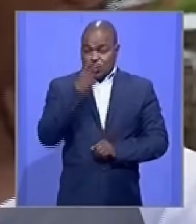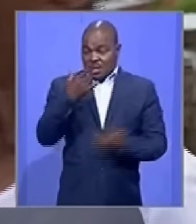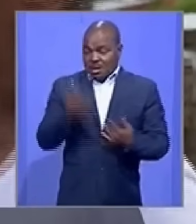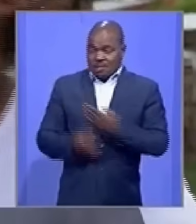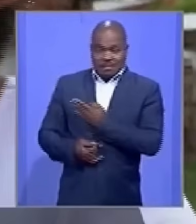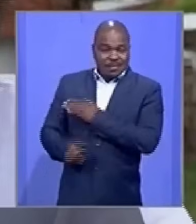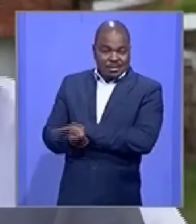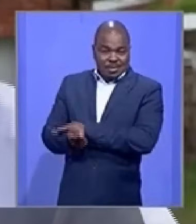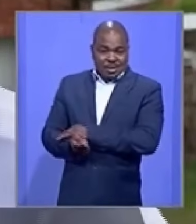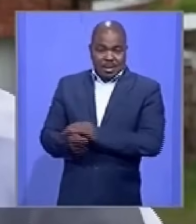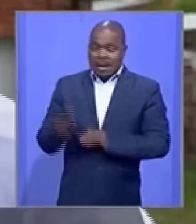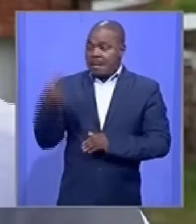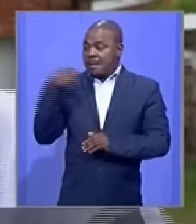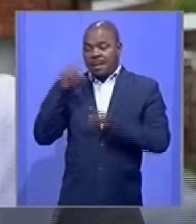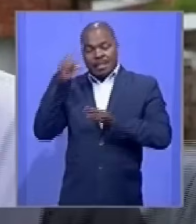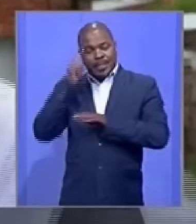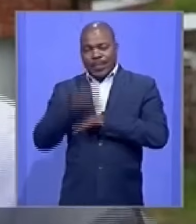happening.